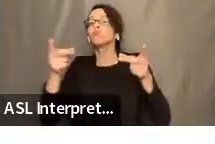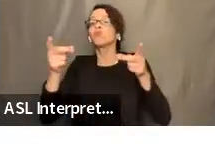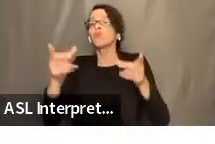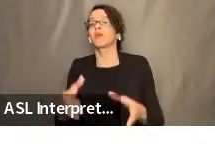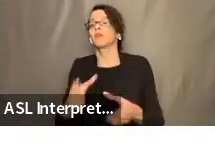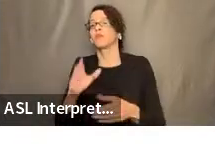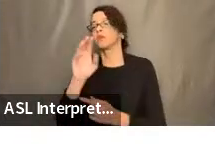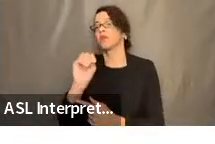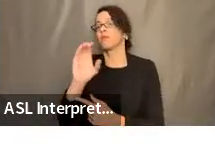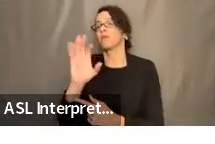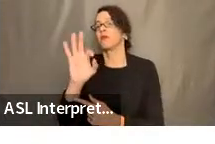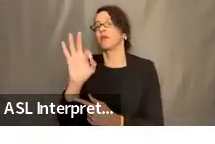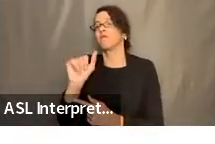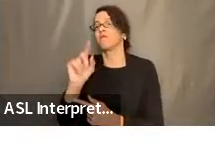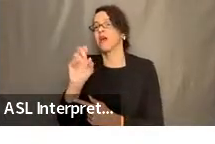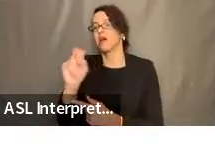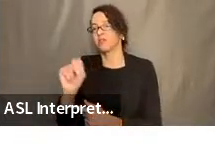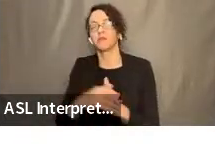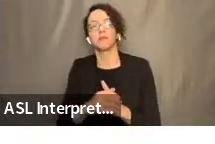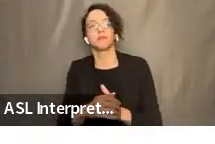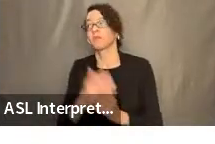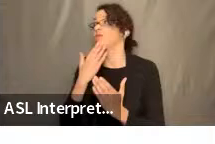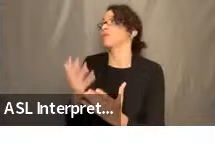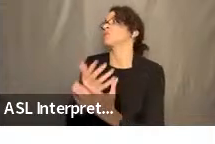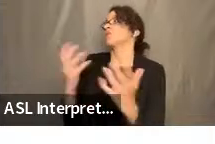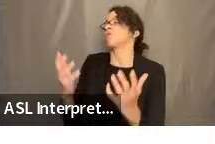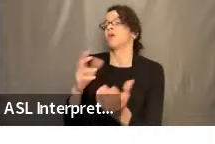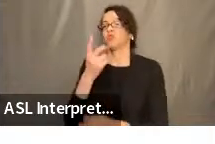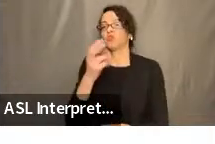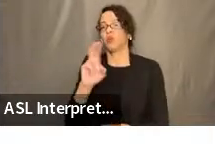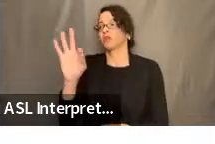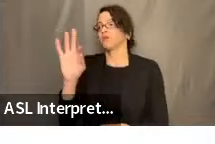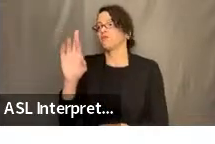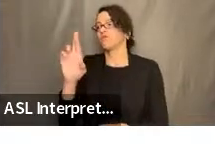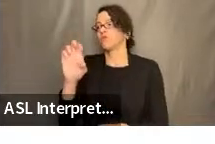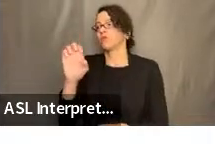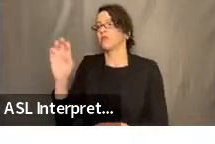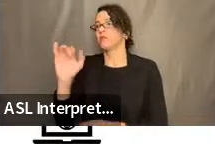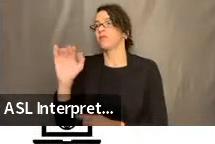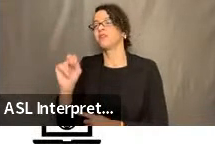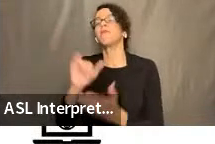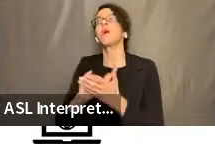Thanks so much, Dr. Freeman. That was wonderful. Next slide, please.